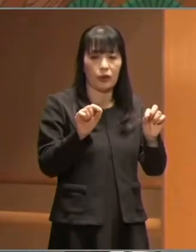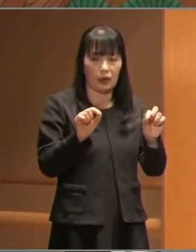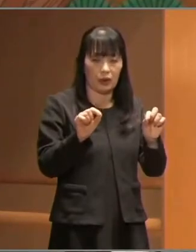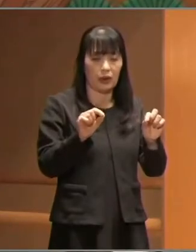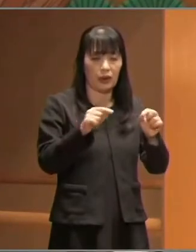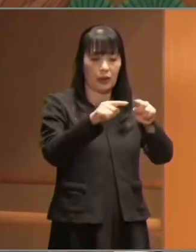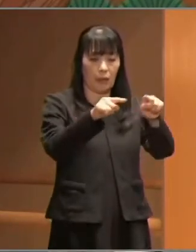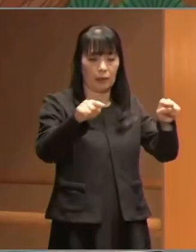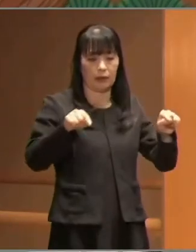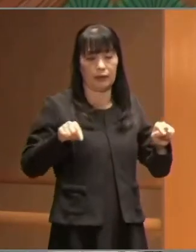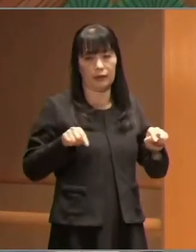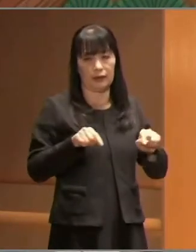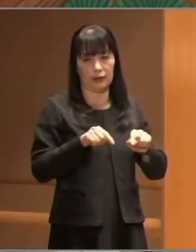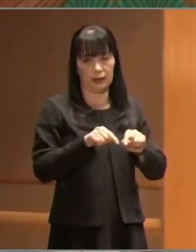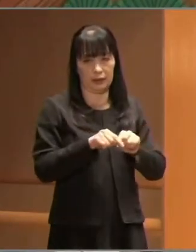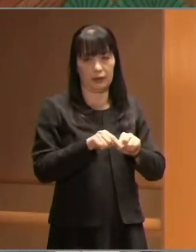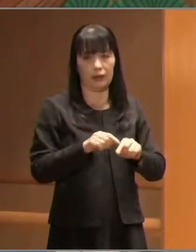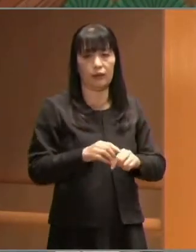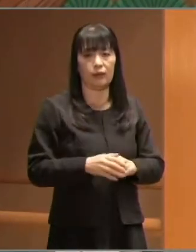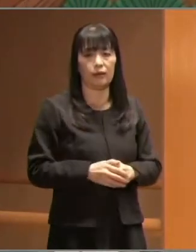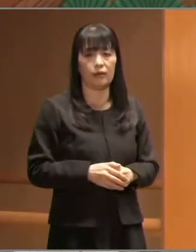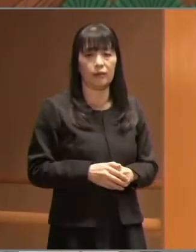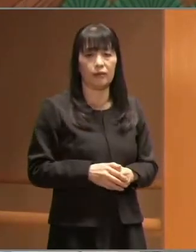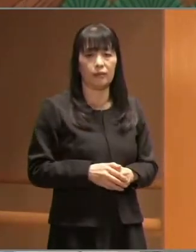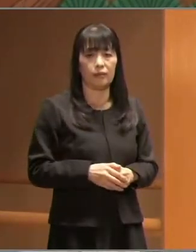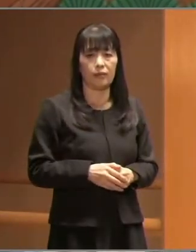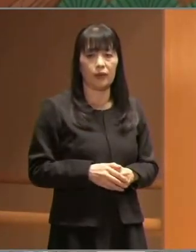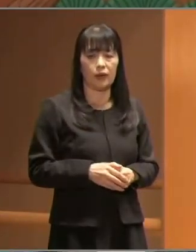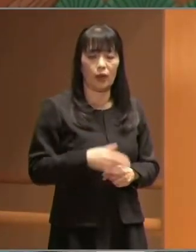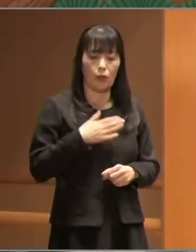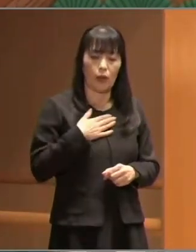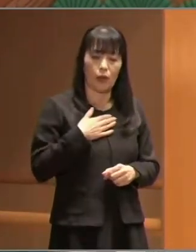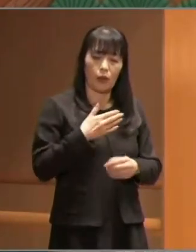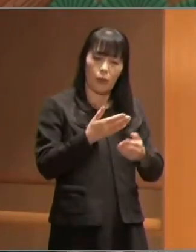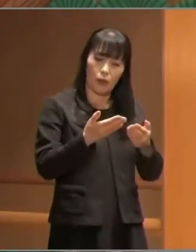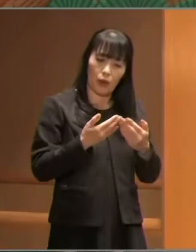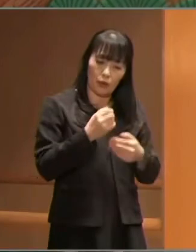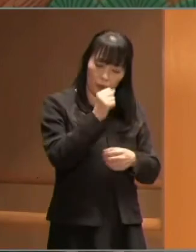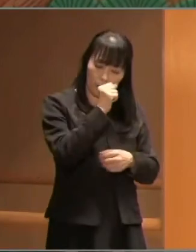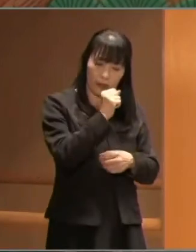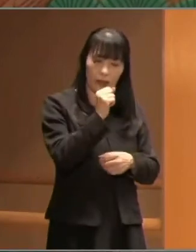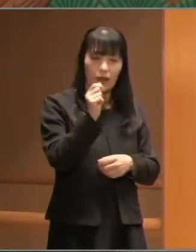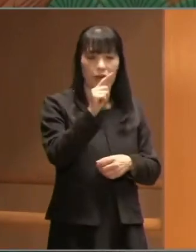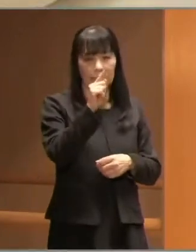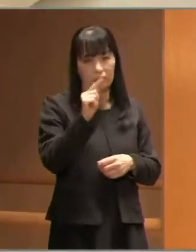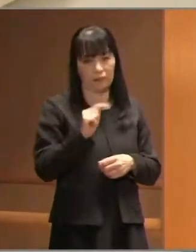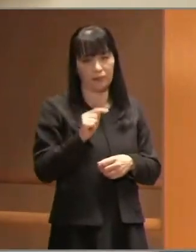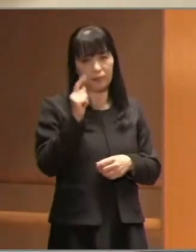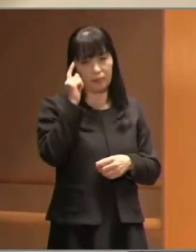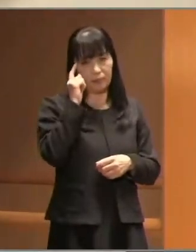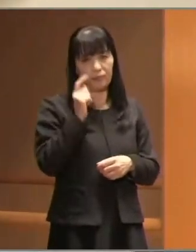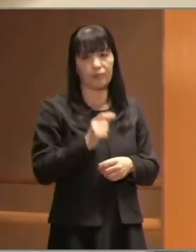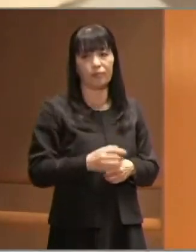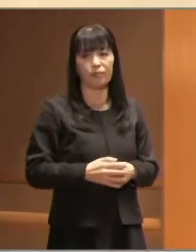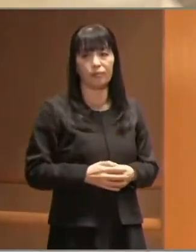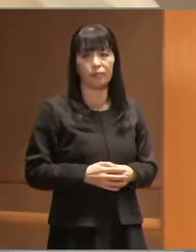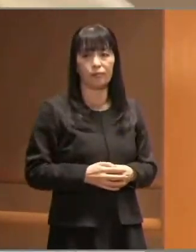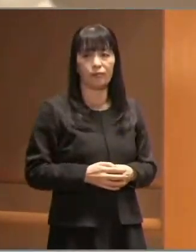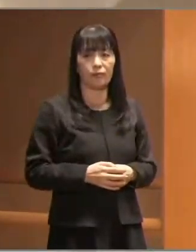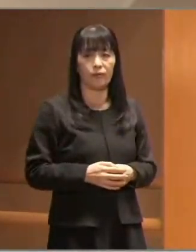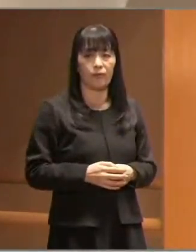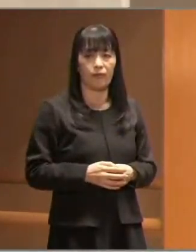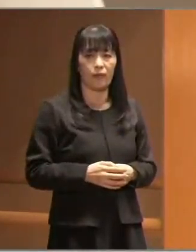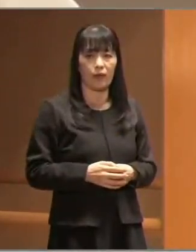Usumino paper and Tengu Joshi paper. I want you to tell the